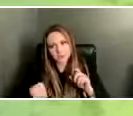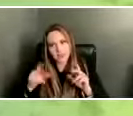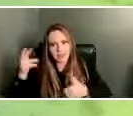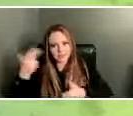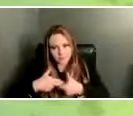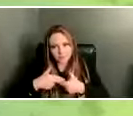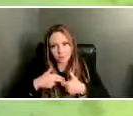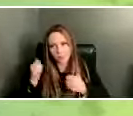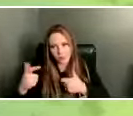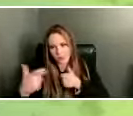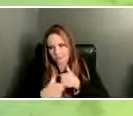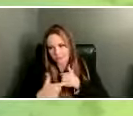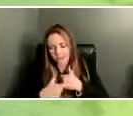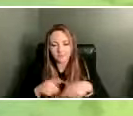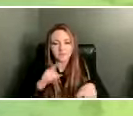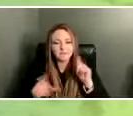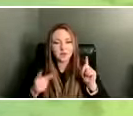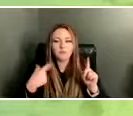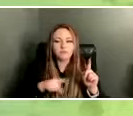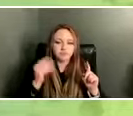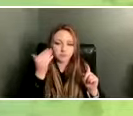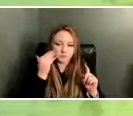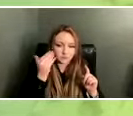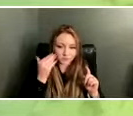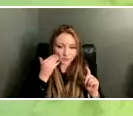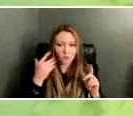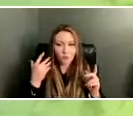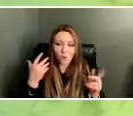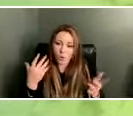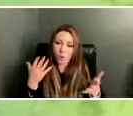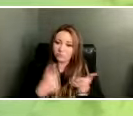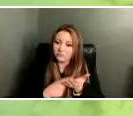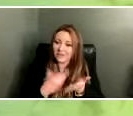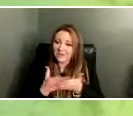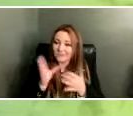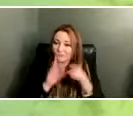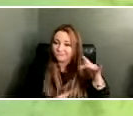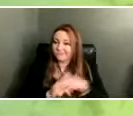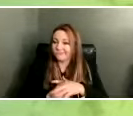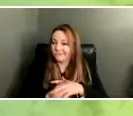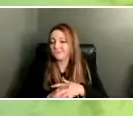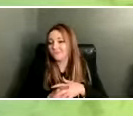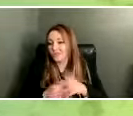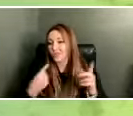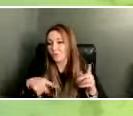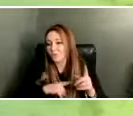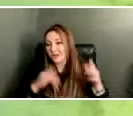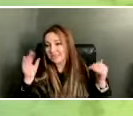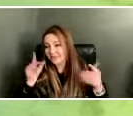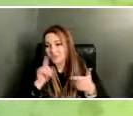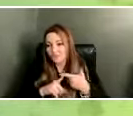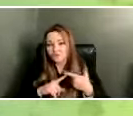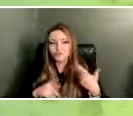100% of the time, but we do know that things come up and we are expected to basically